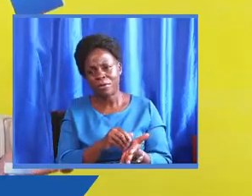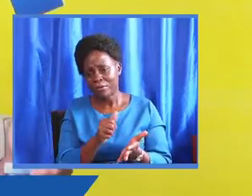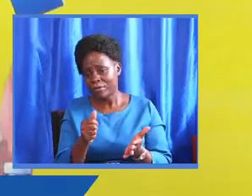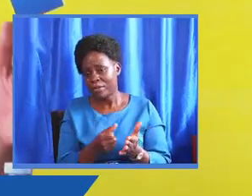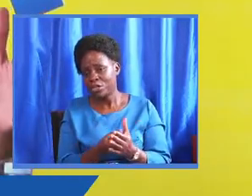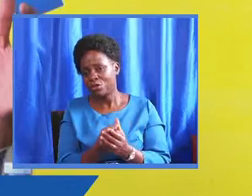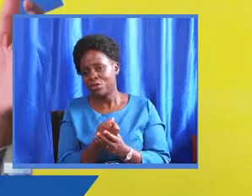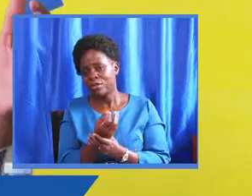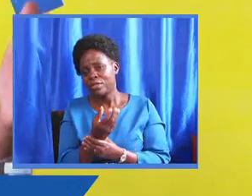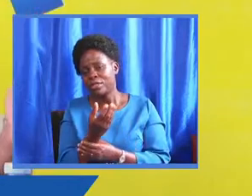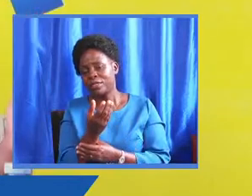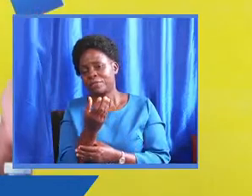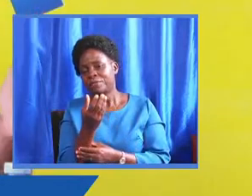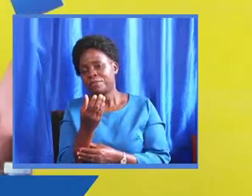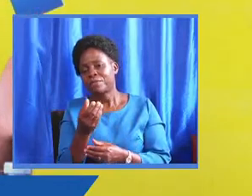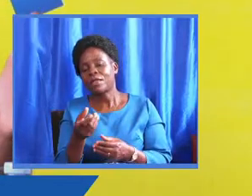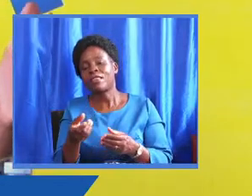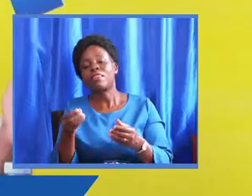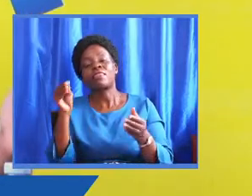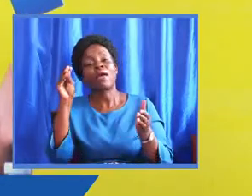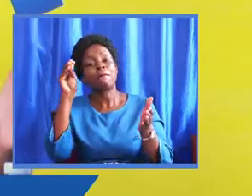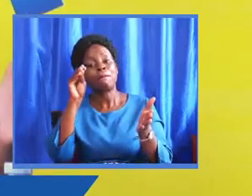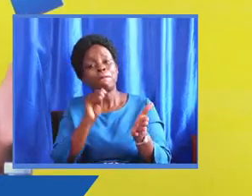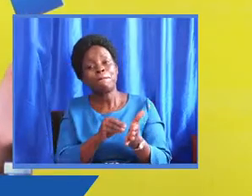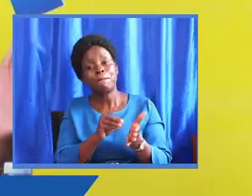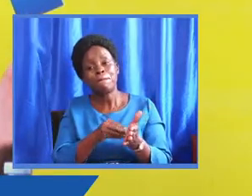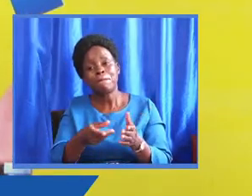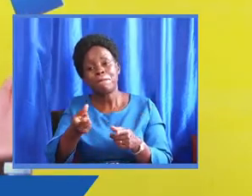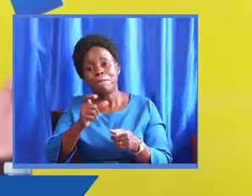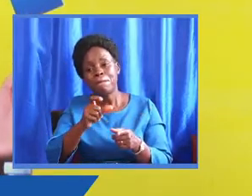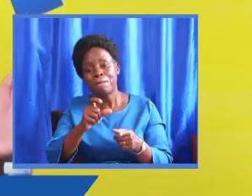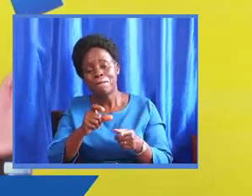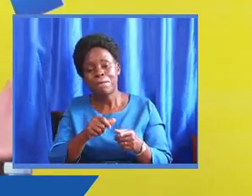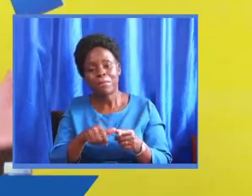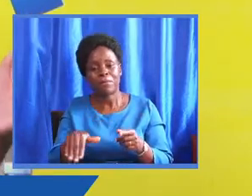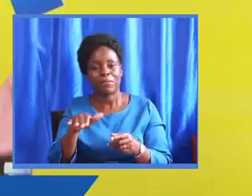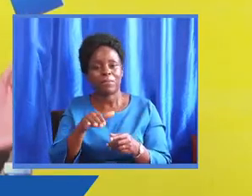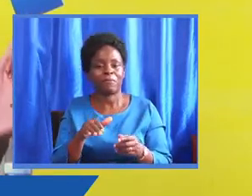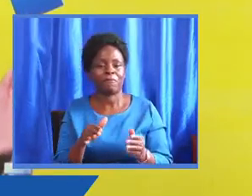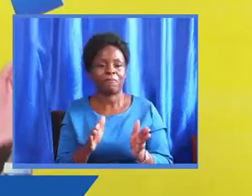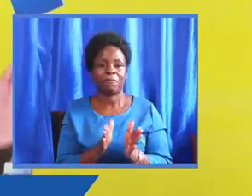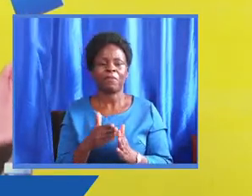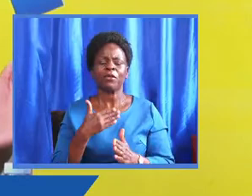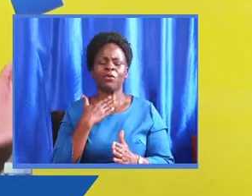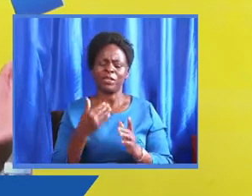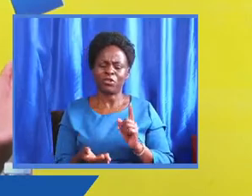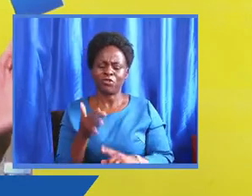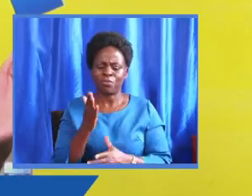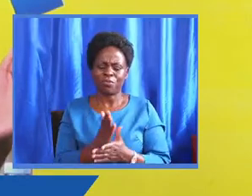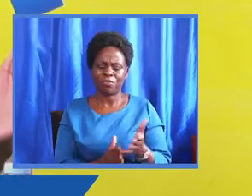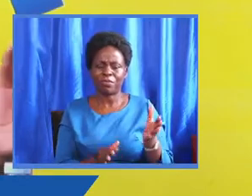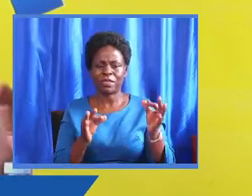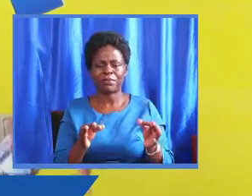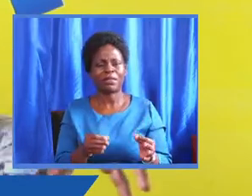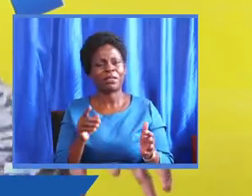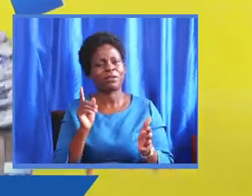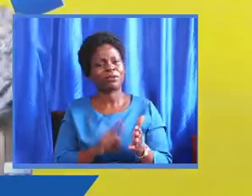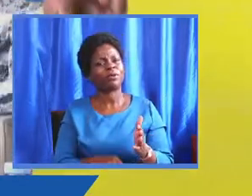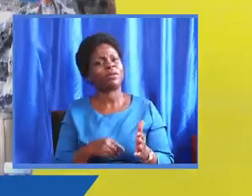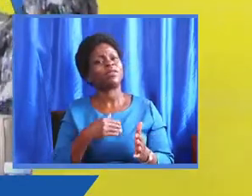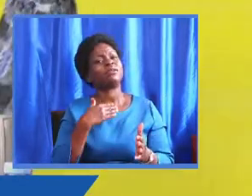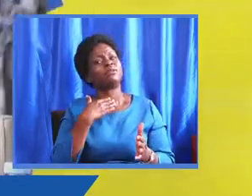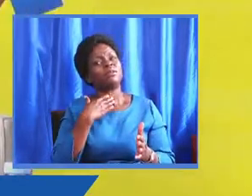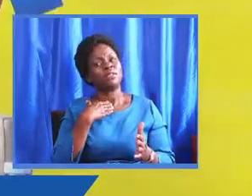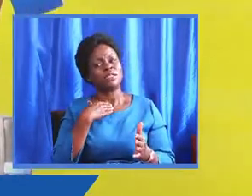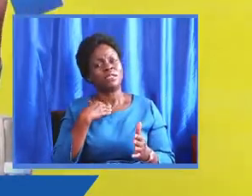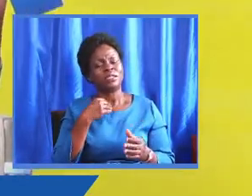increases, the more the unplanned areas are going to increase. So we'll need to find something. And what we need to do is try and draw some